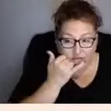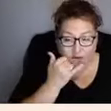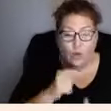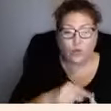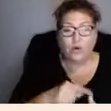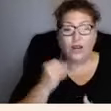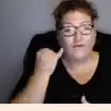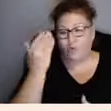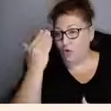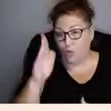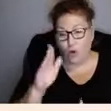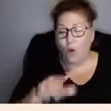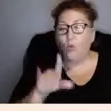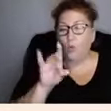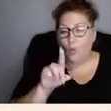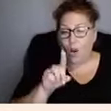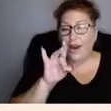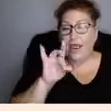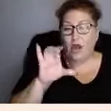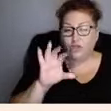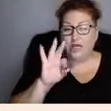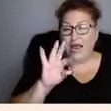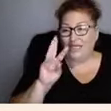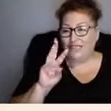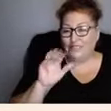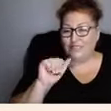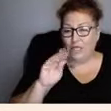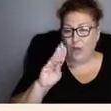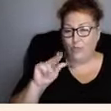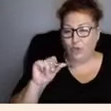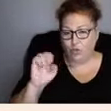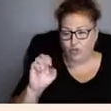it, 1-800-96-ABUSE. I'll repeat that,